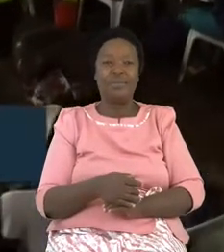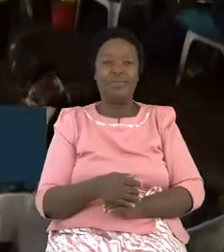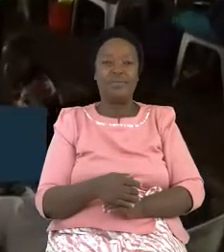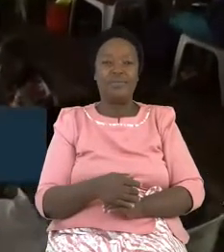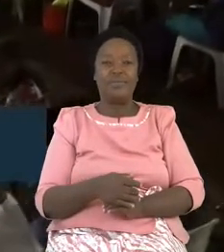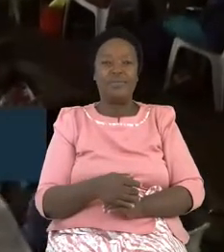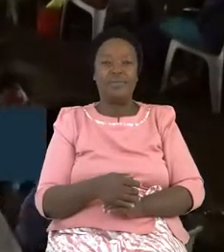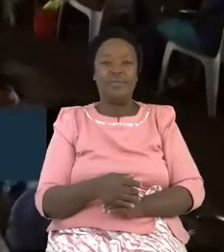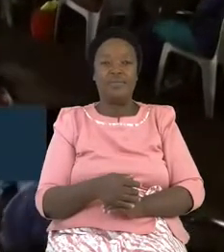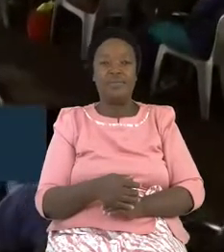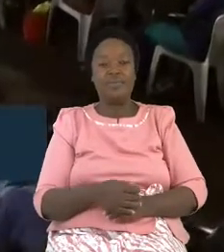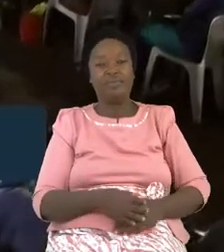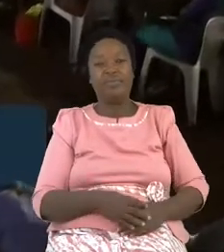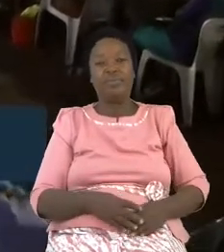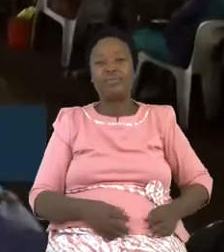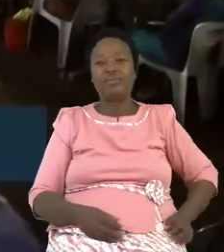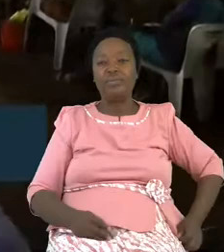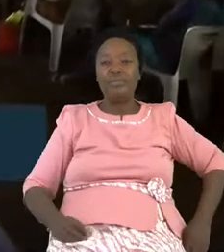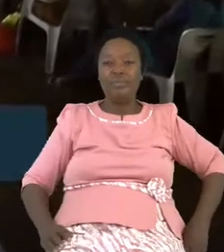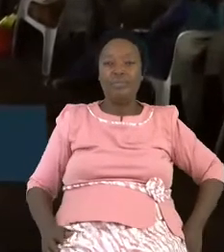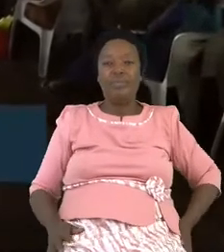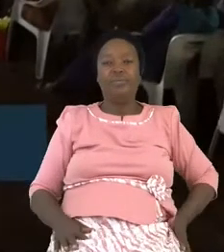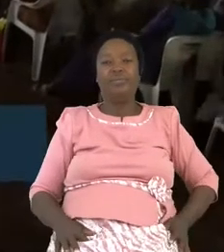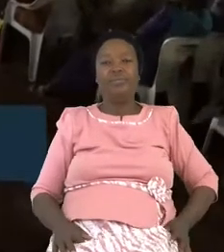If you are finished, raise up your hand and let me see you.